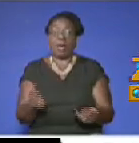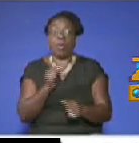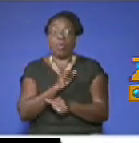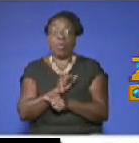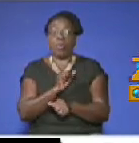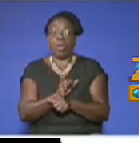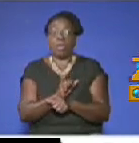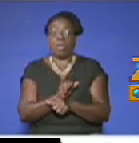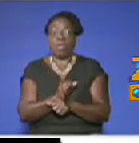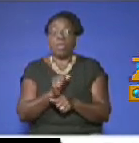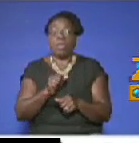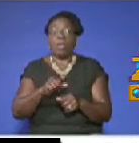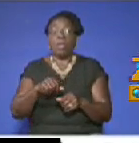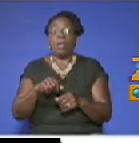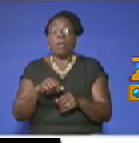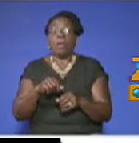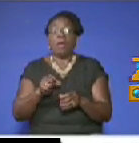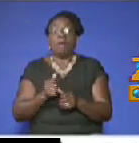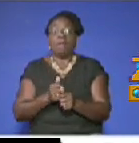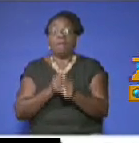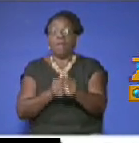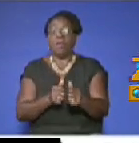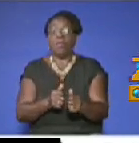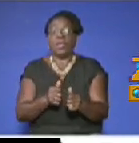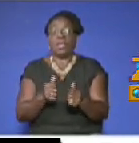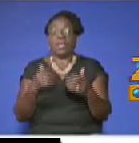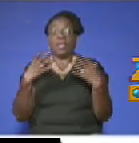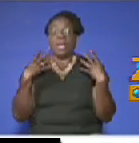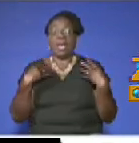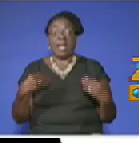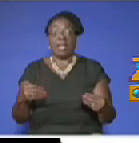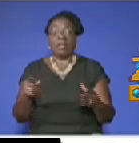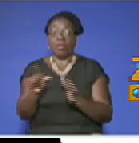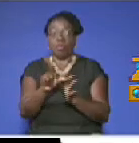operate following the public health measures.